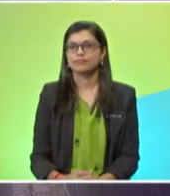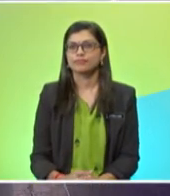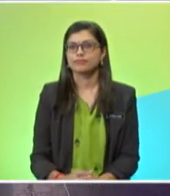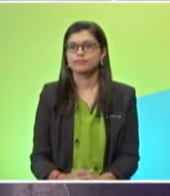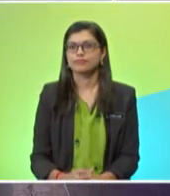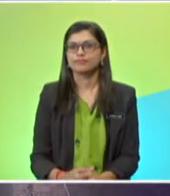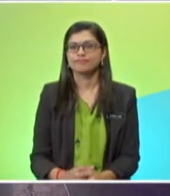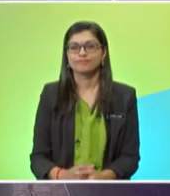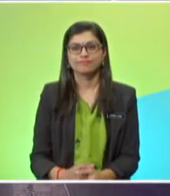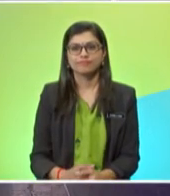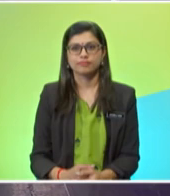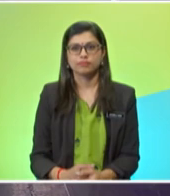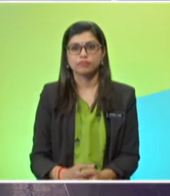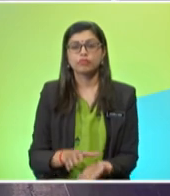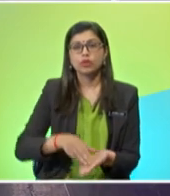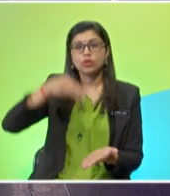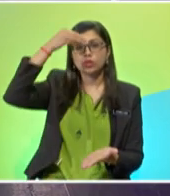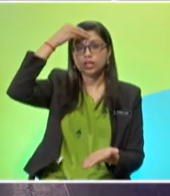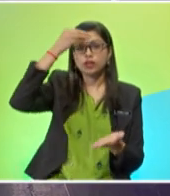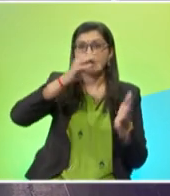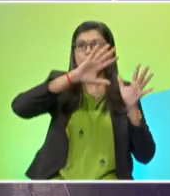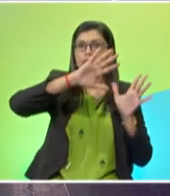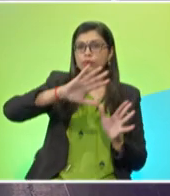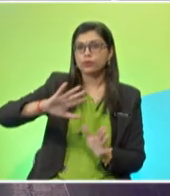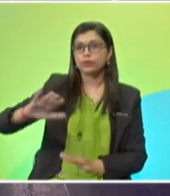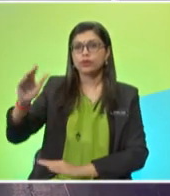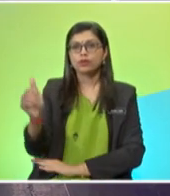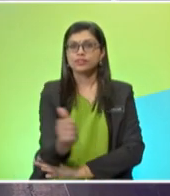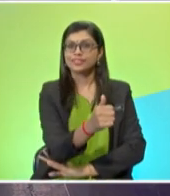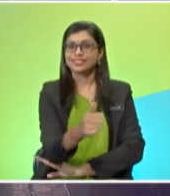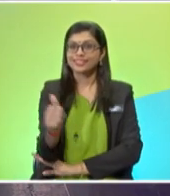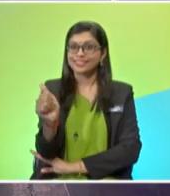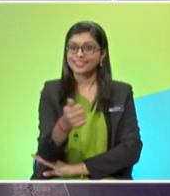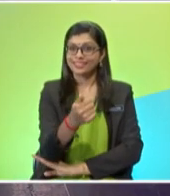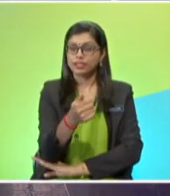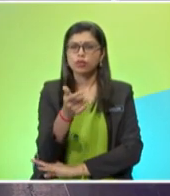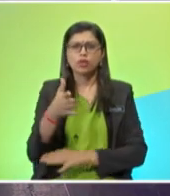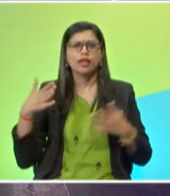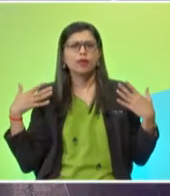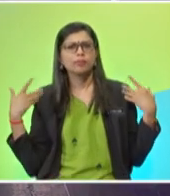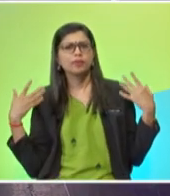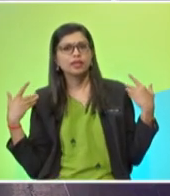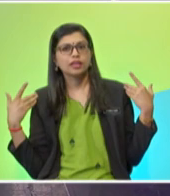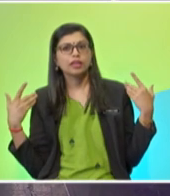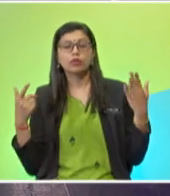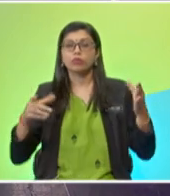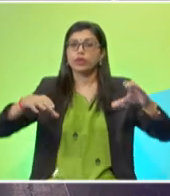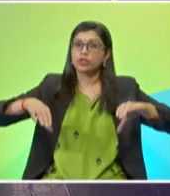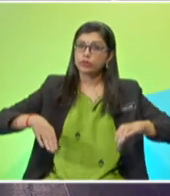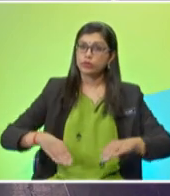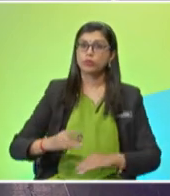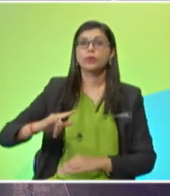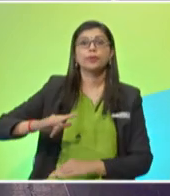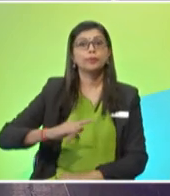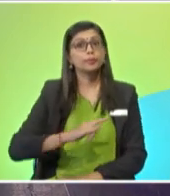Yes, it is. To learn about air transportation, who thought that it could be so interesting where you could create a paper plane, where you could also